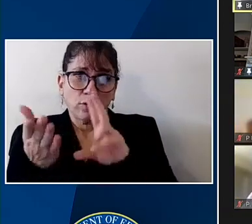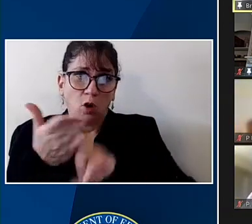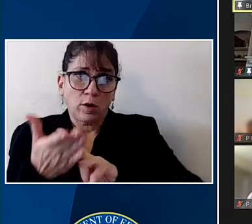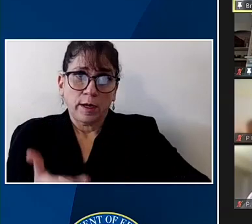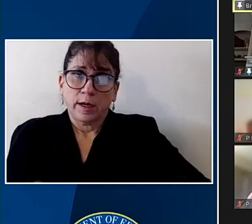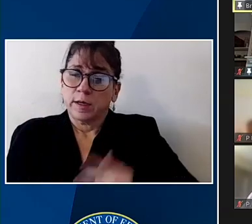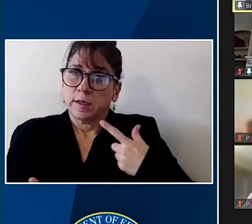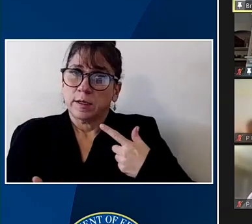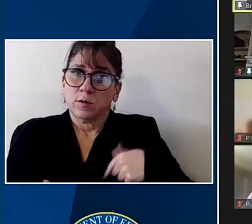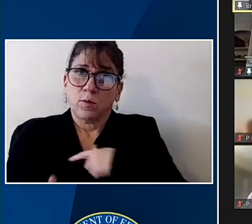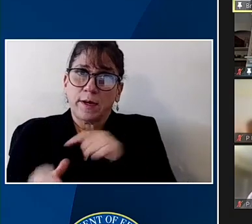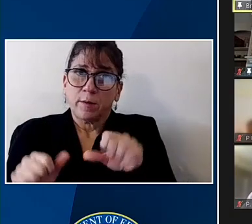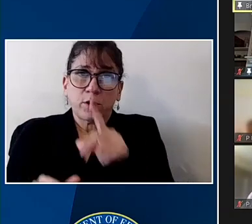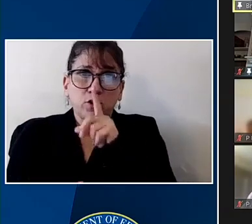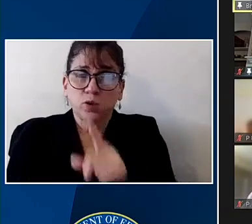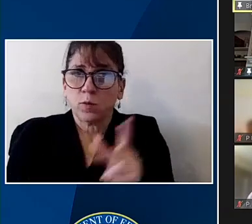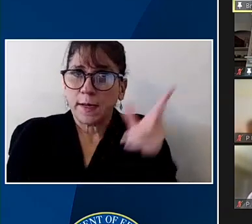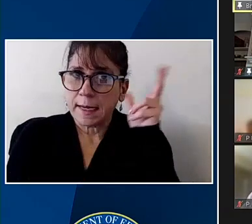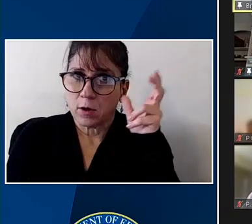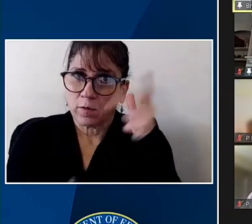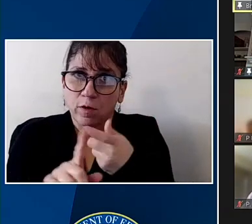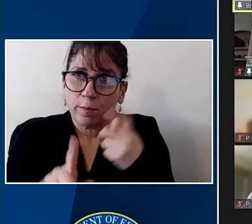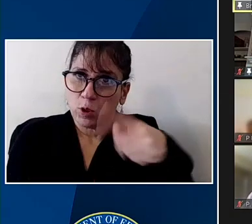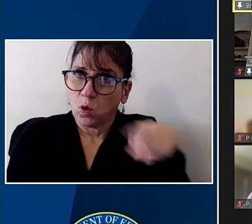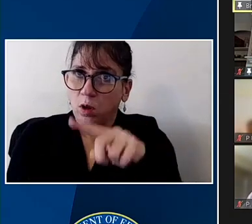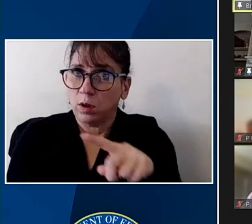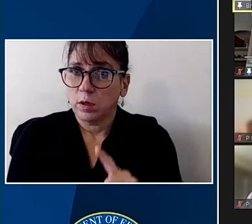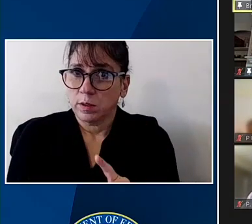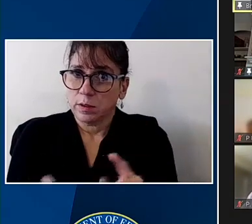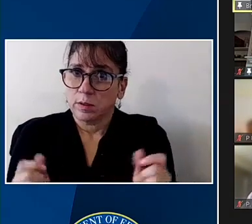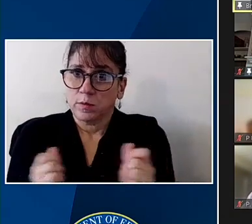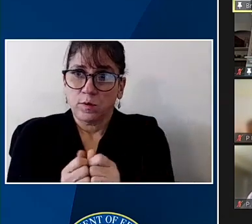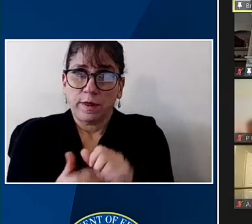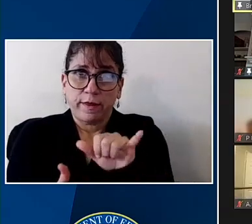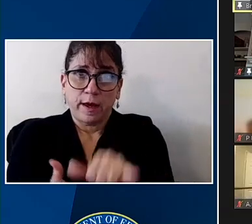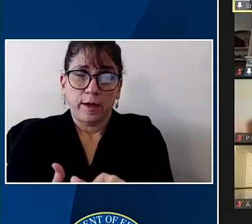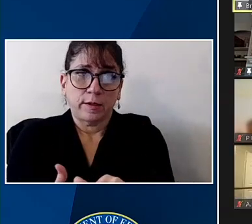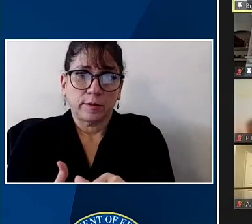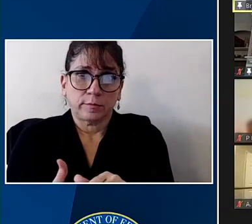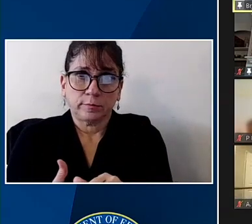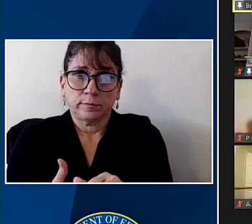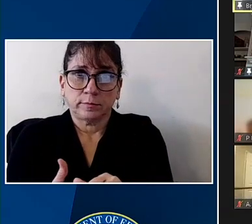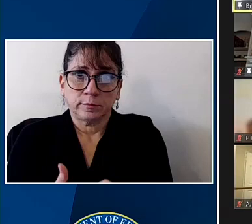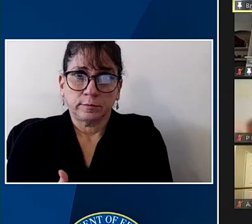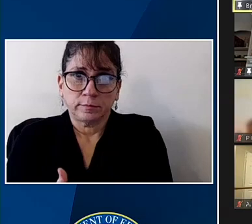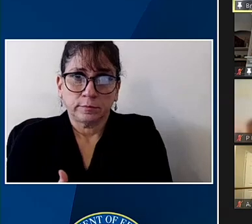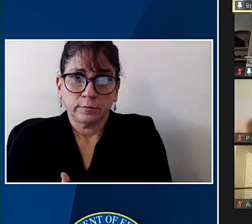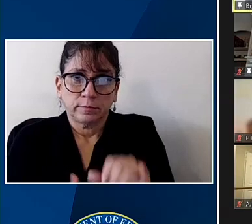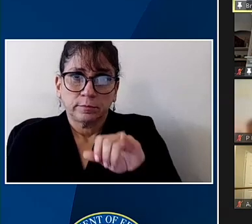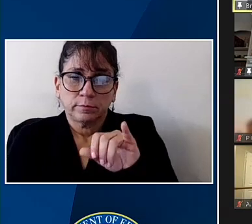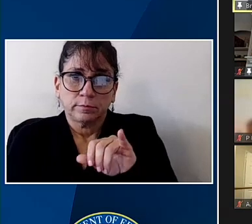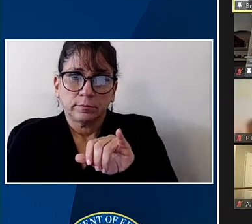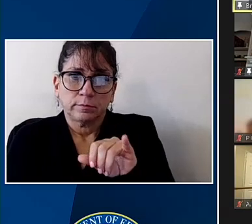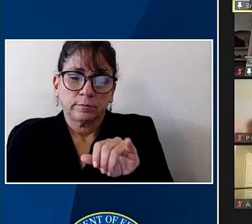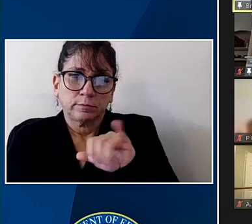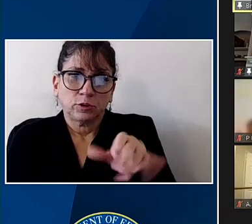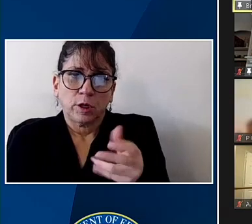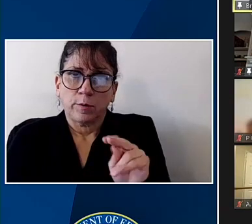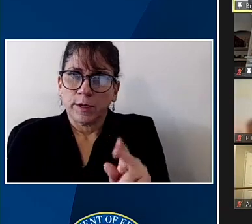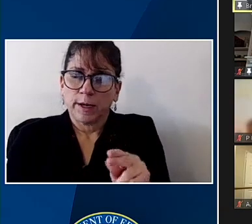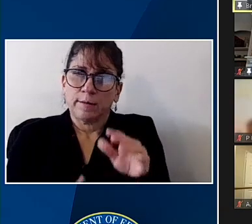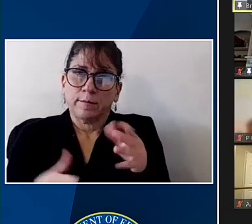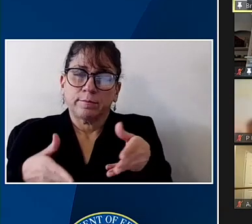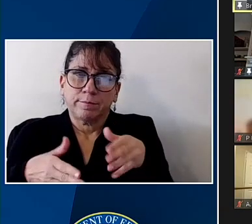ensure that we have time to hear from you. But with that, I think, John, we can admit our first public speaker of the day.